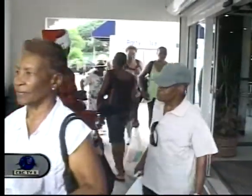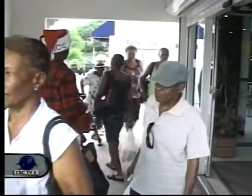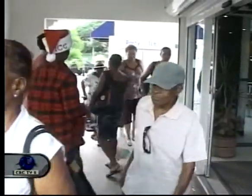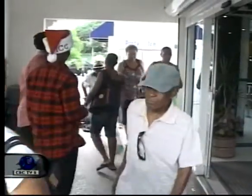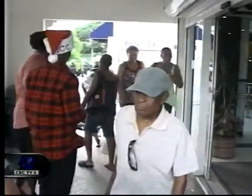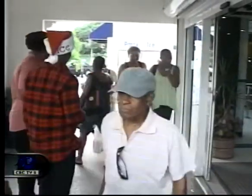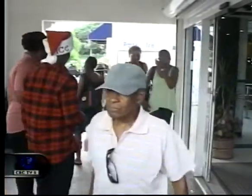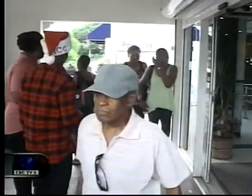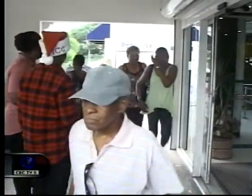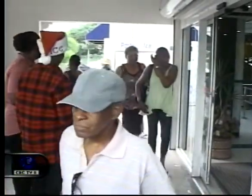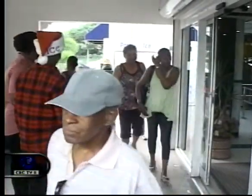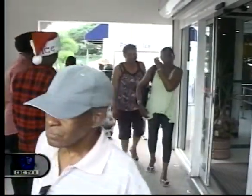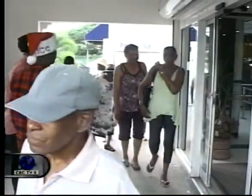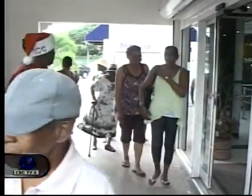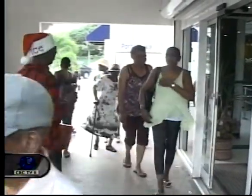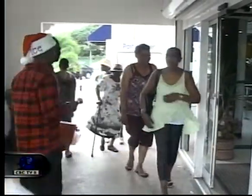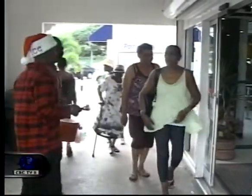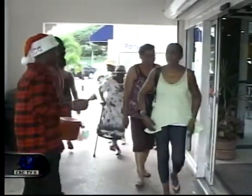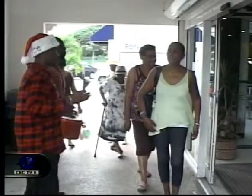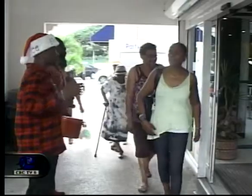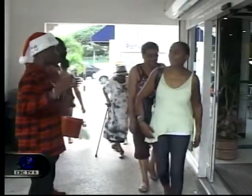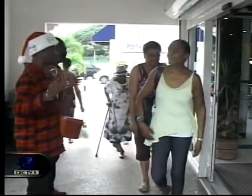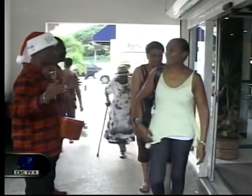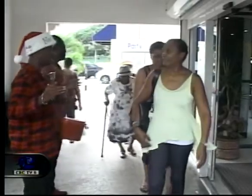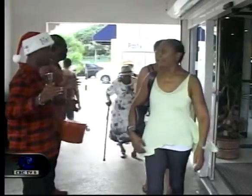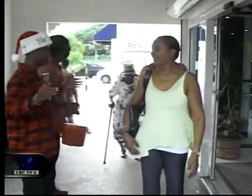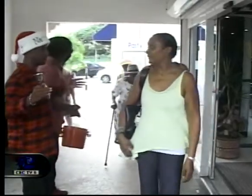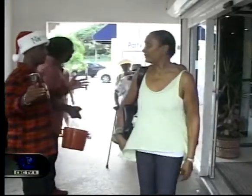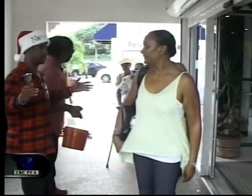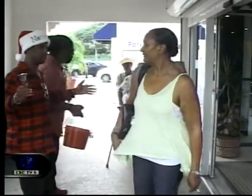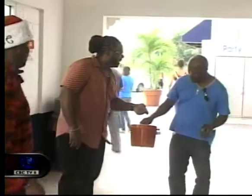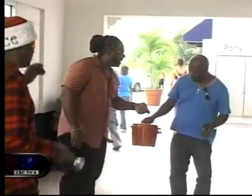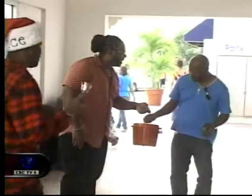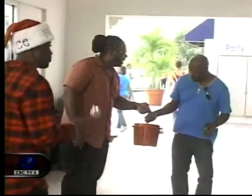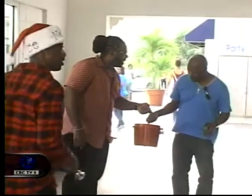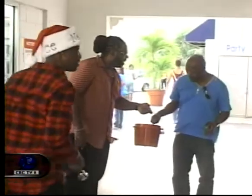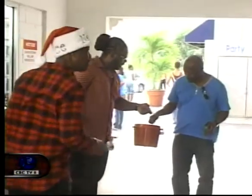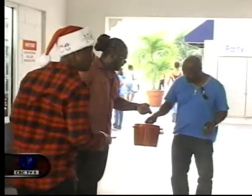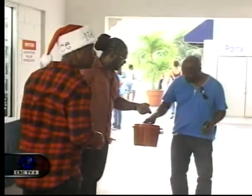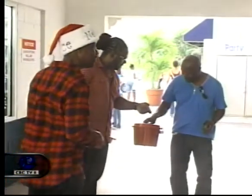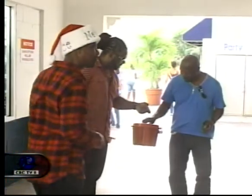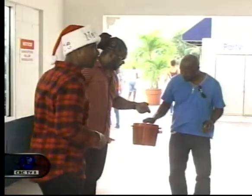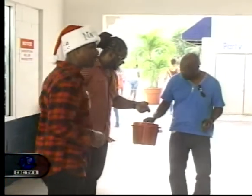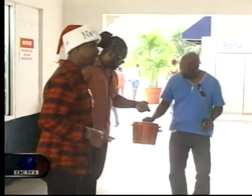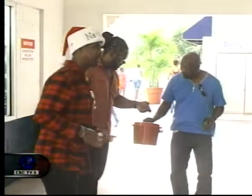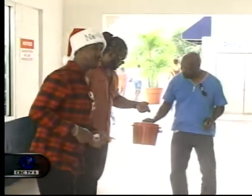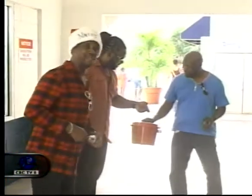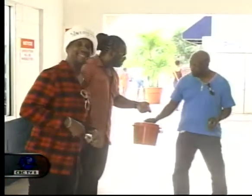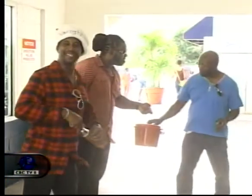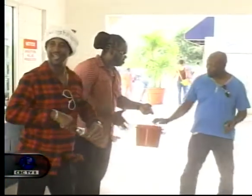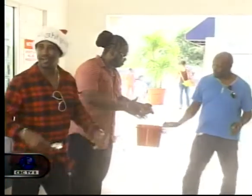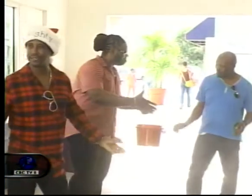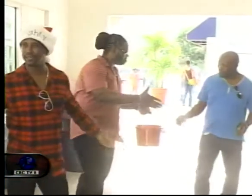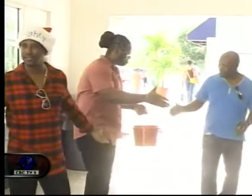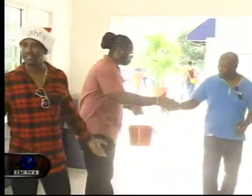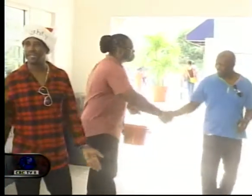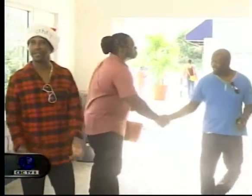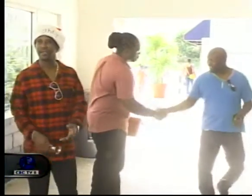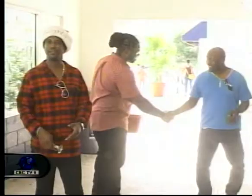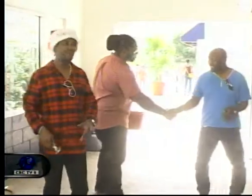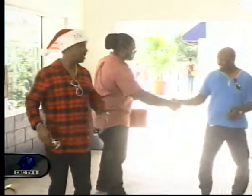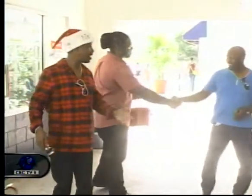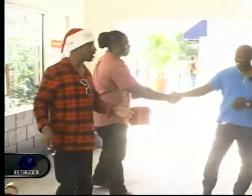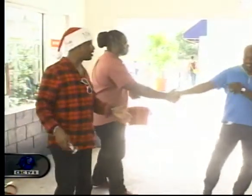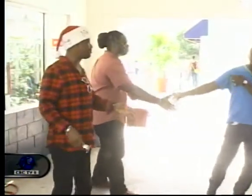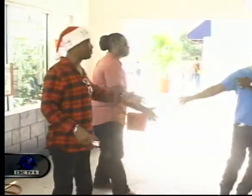the envelope appeal had started off slowly. Major Morris says in these hard times, more people are reaching out to the Salvation